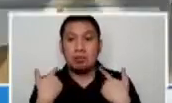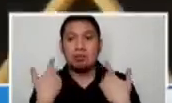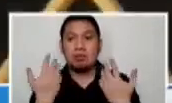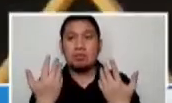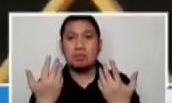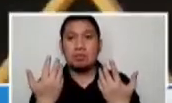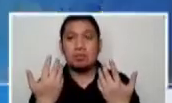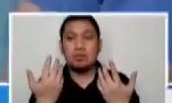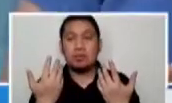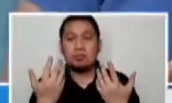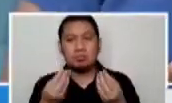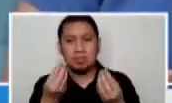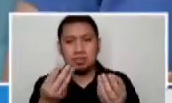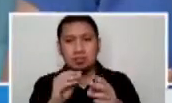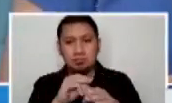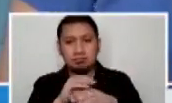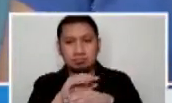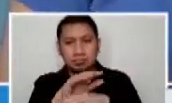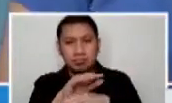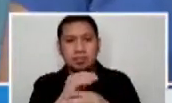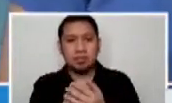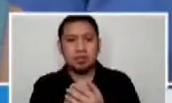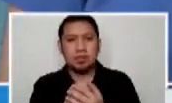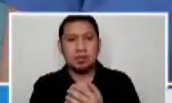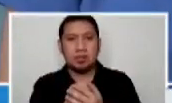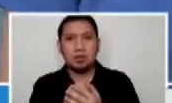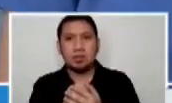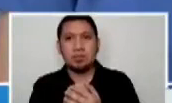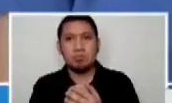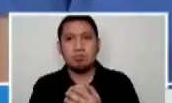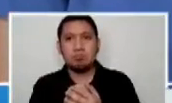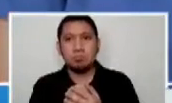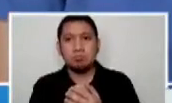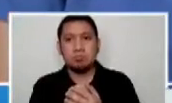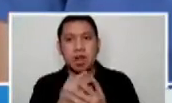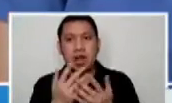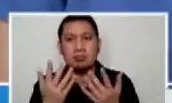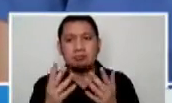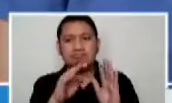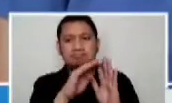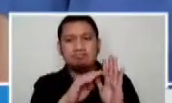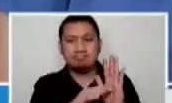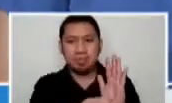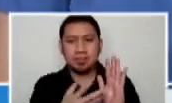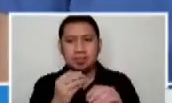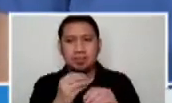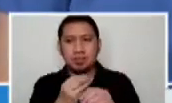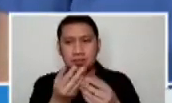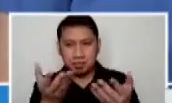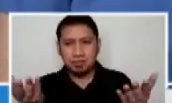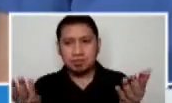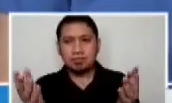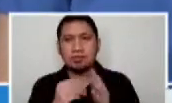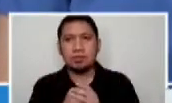Opo, Attorney, magandang araw po. Bigyandaan ko lang po yung tanong mula sa Salam Radio. Ano daw